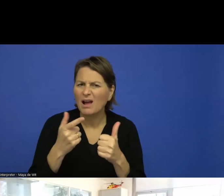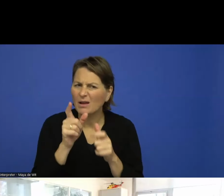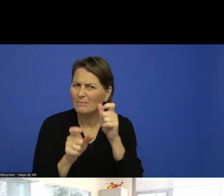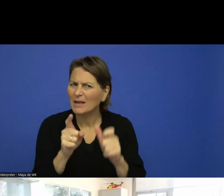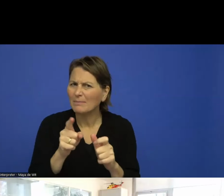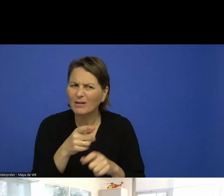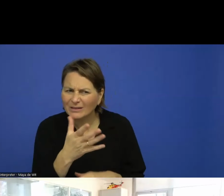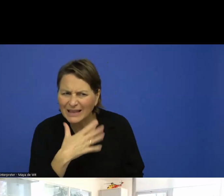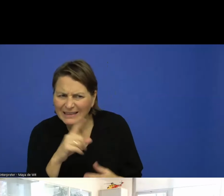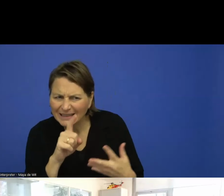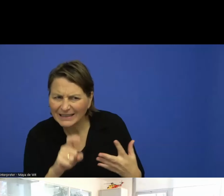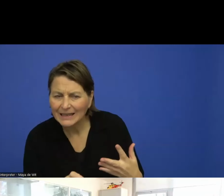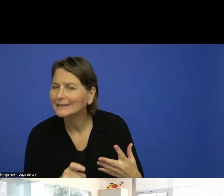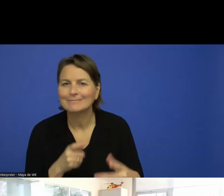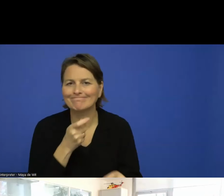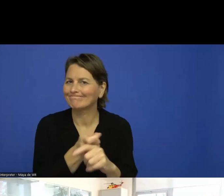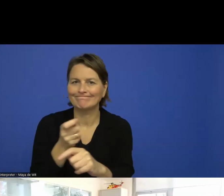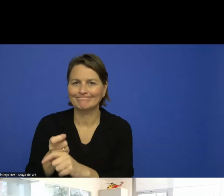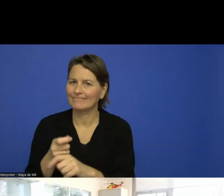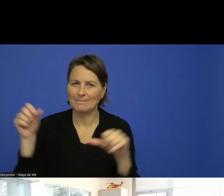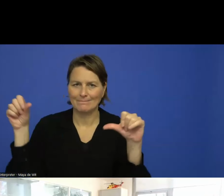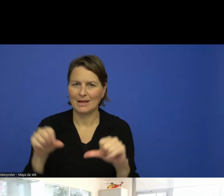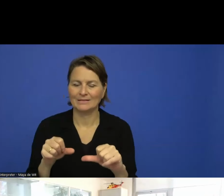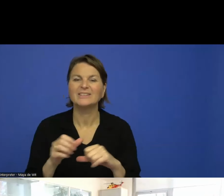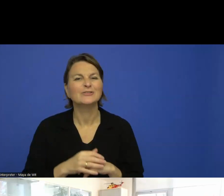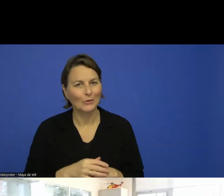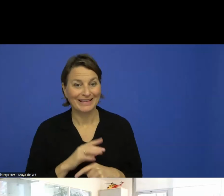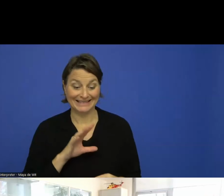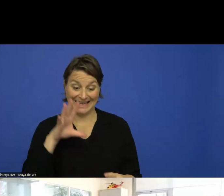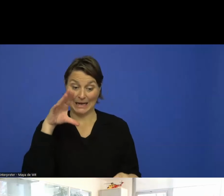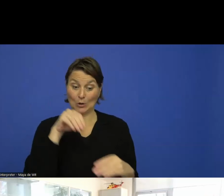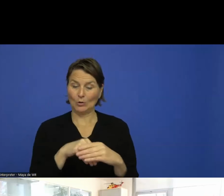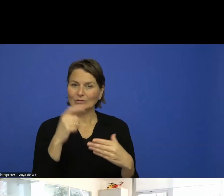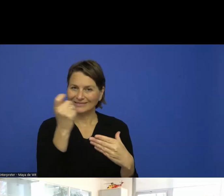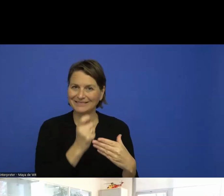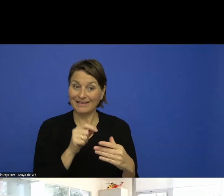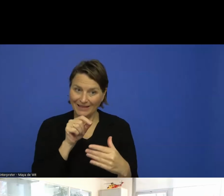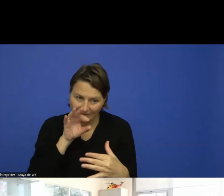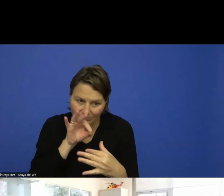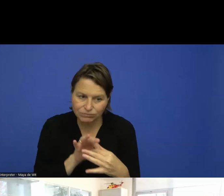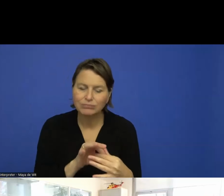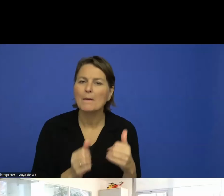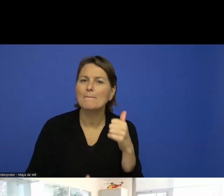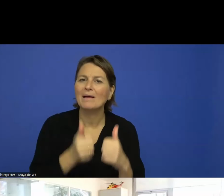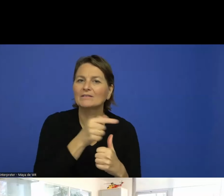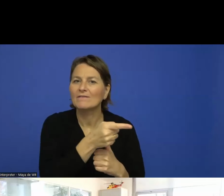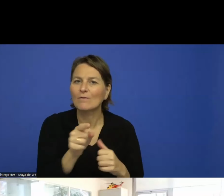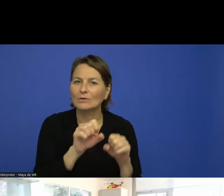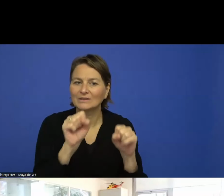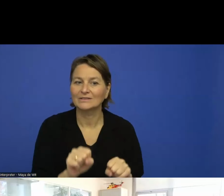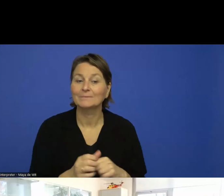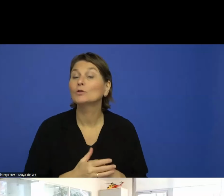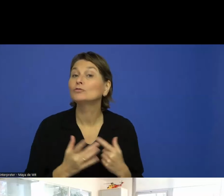use them. So that inclusive design and systems challenge. And again, we developed a simple